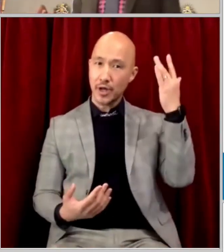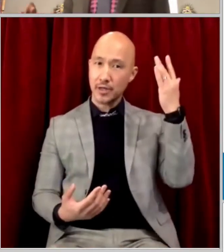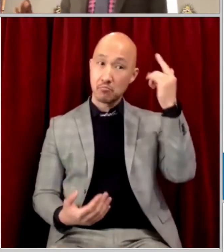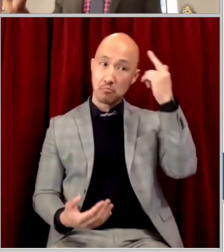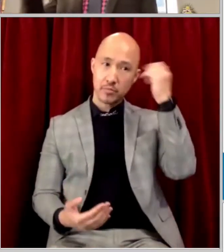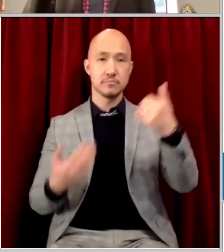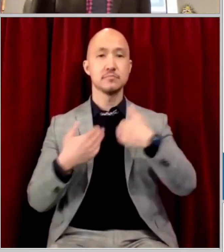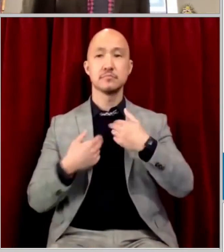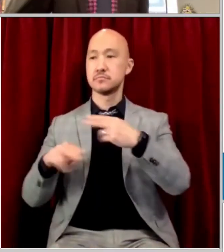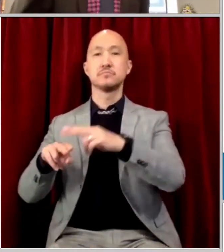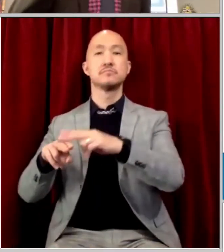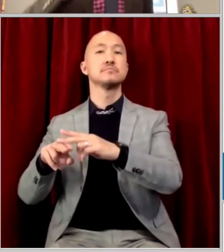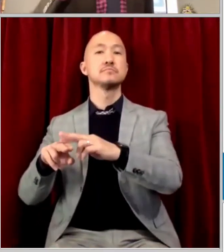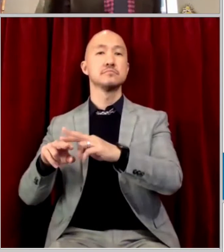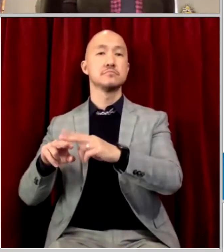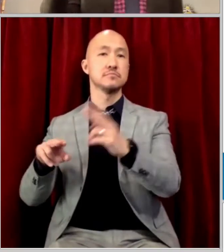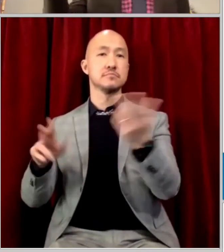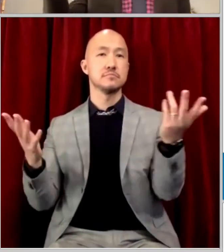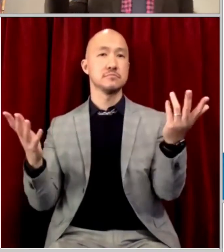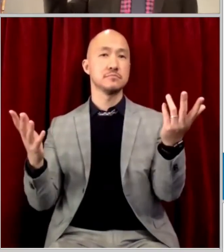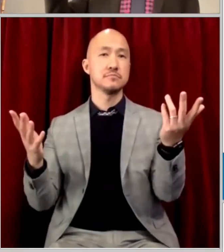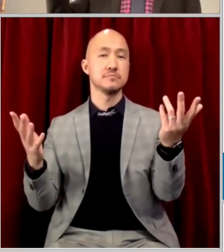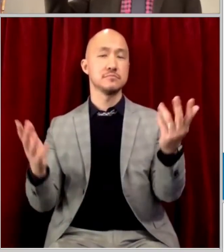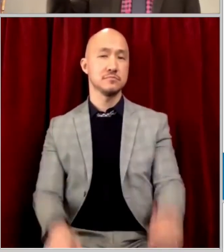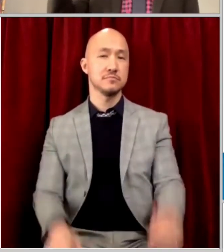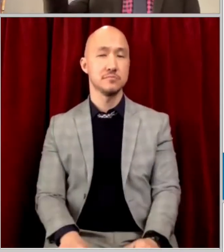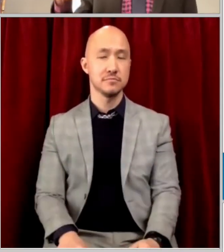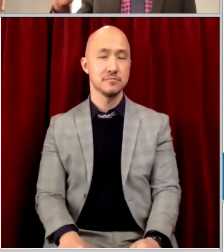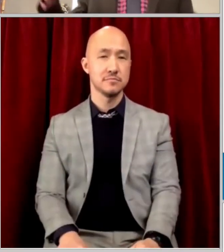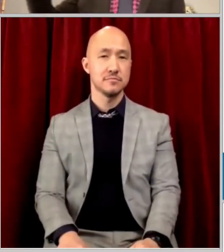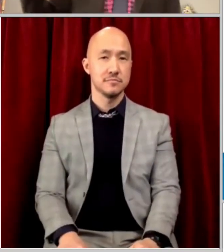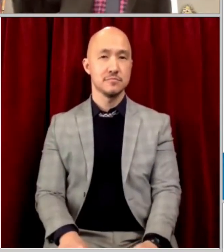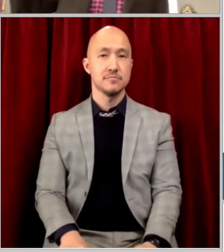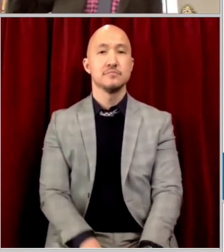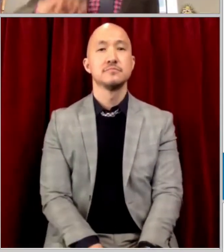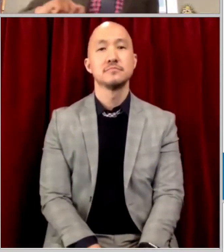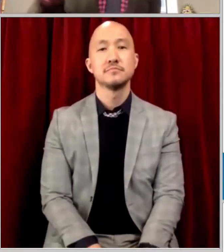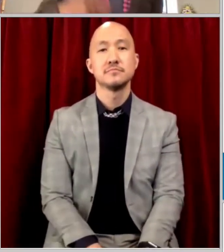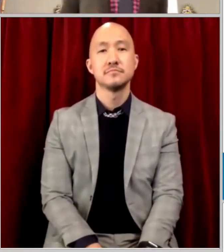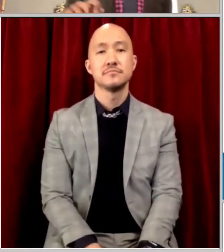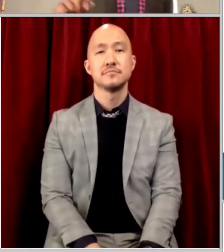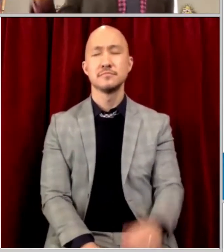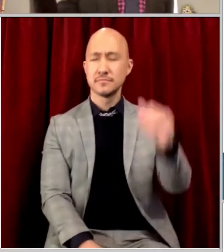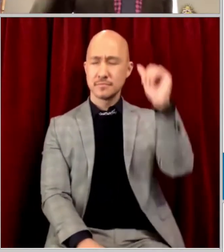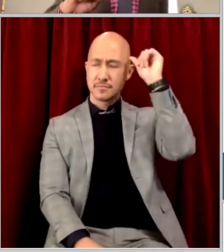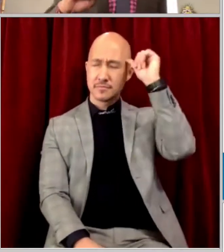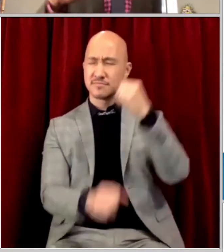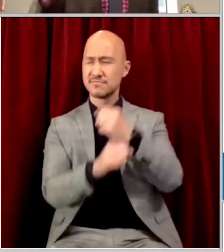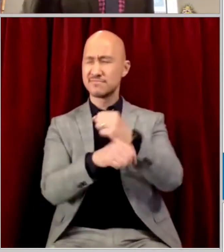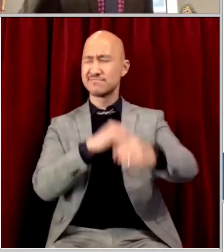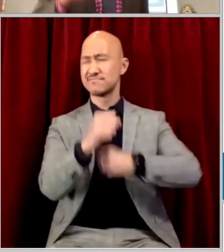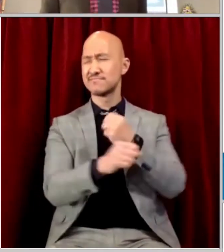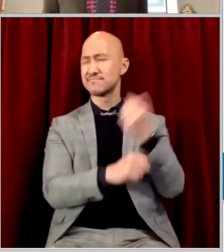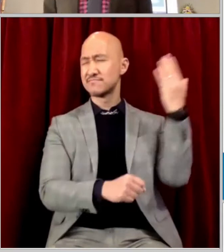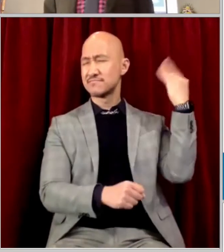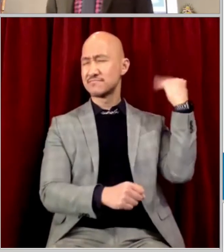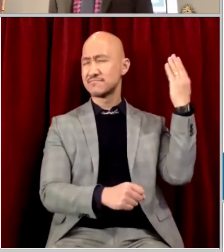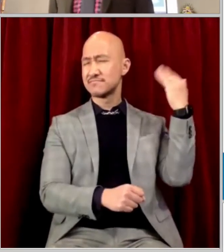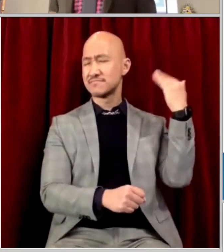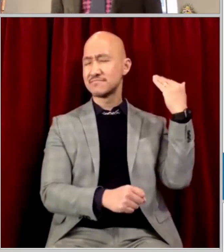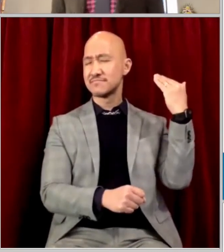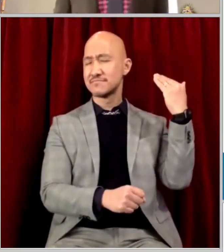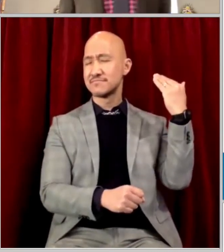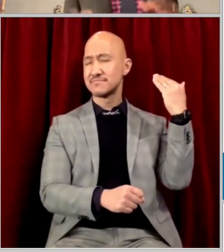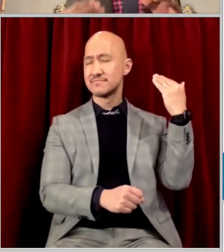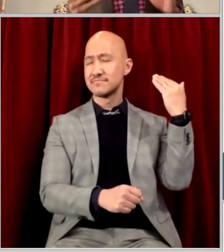ago, and I know probably somebody in this auditorium is connected to this, but I remember years ago, a sister, this is back in Stony